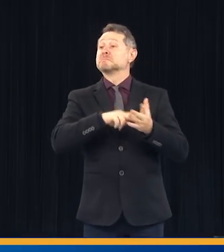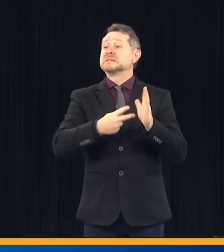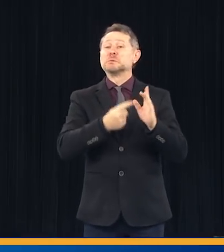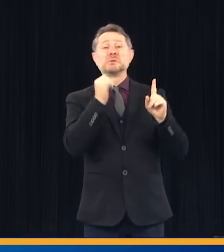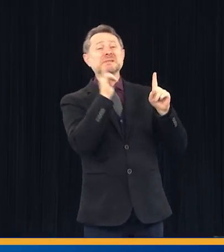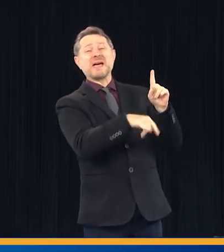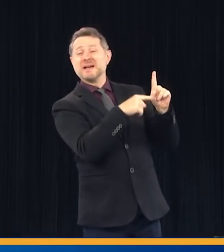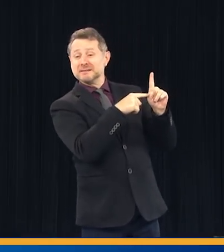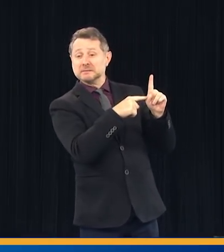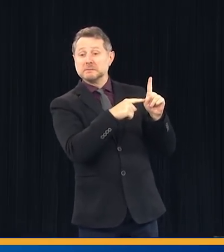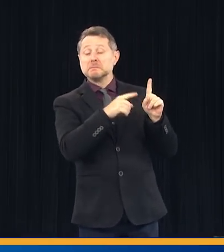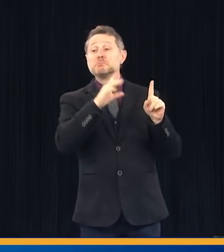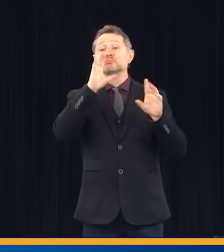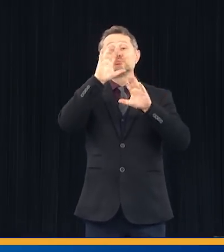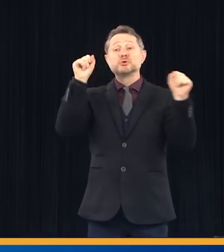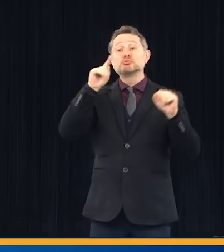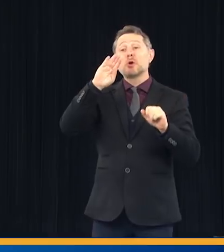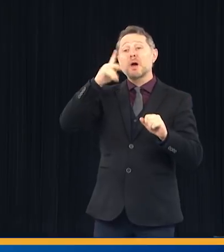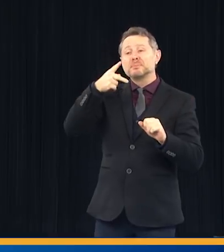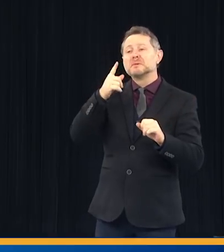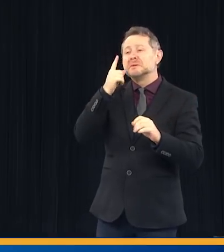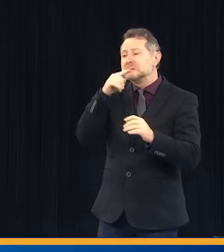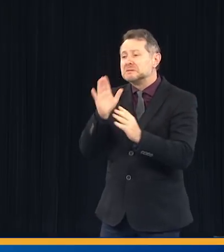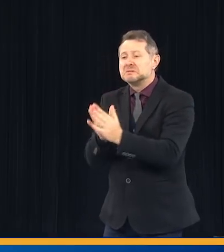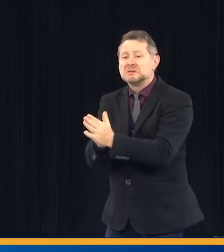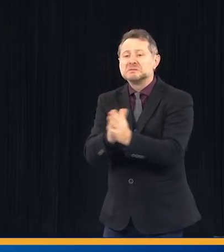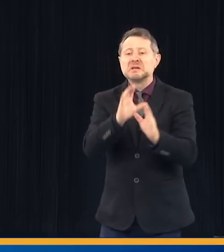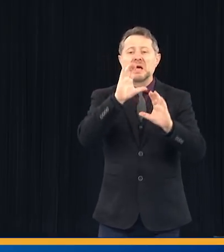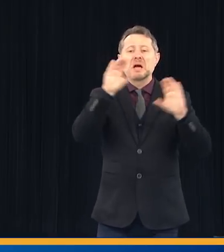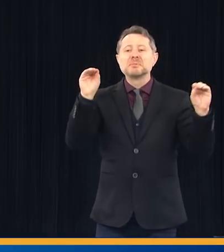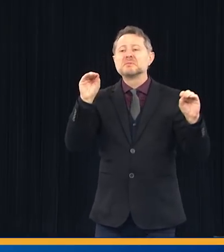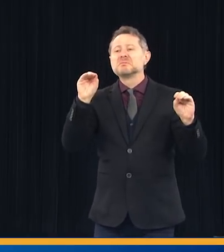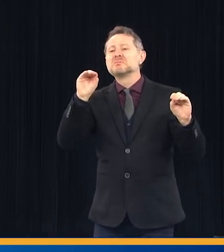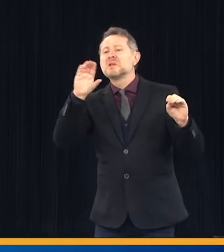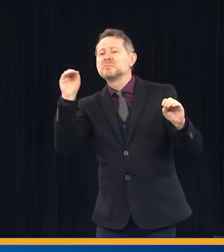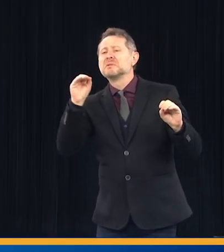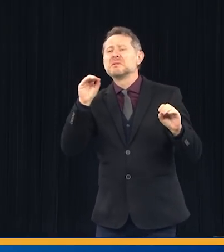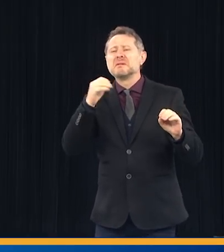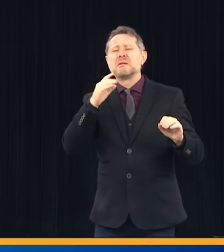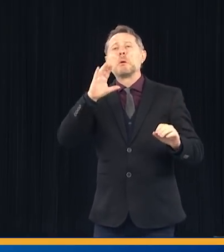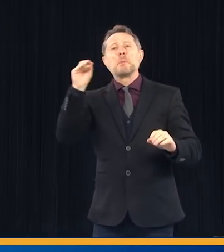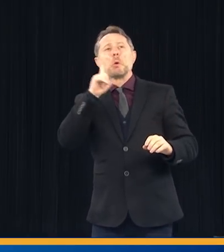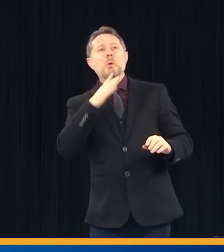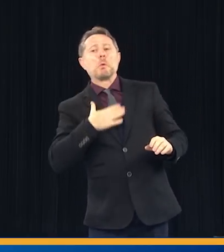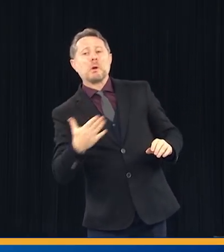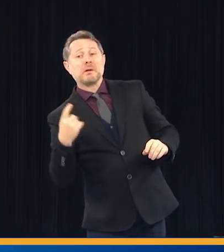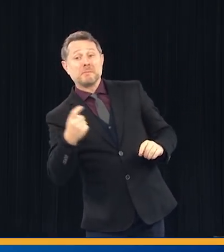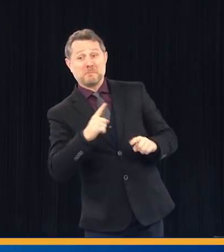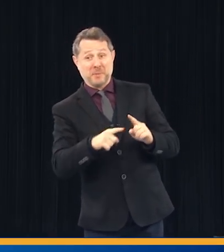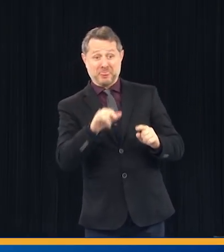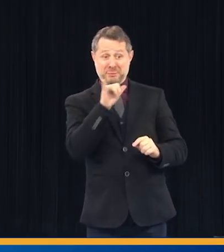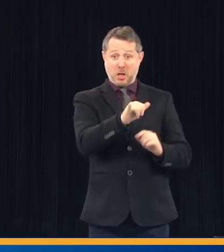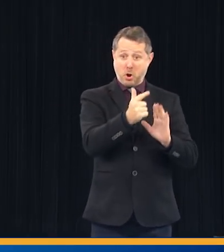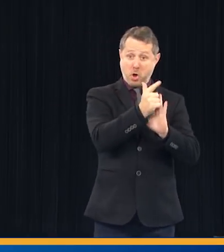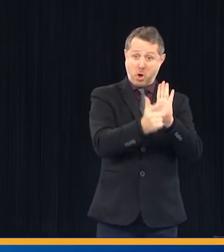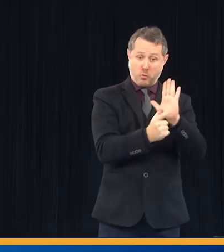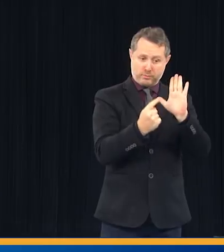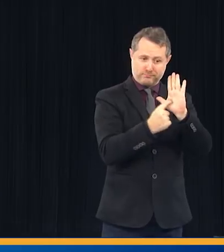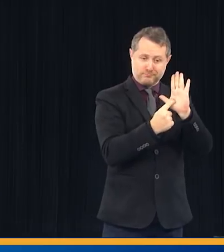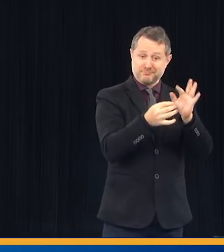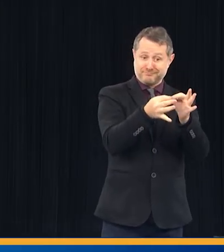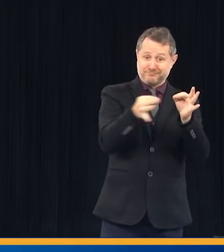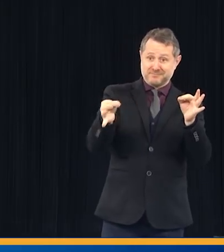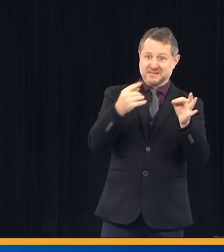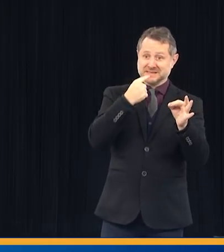companies to help out, and it's great that we have voluntarism, et cetera, but the Defense Production Act gives the federal